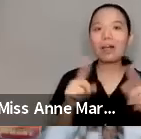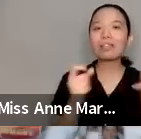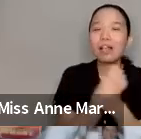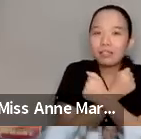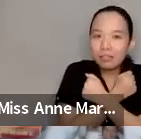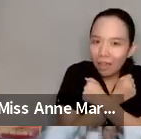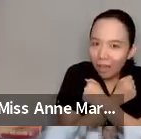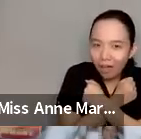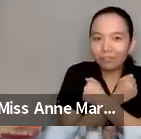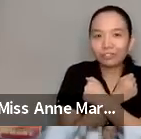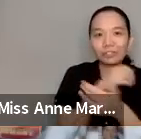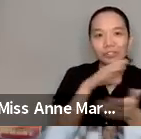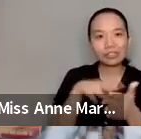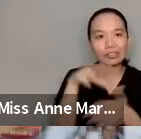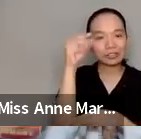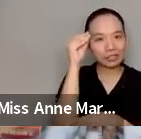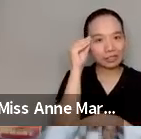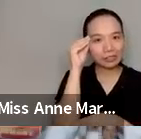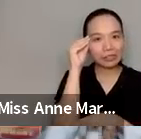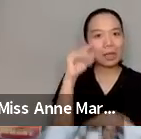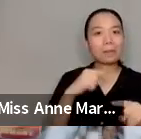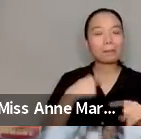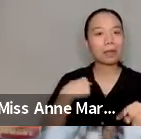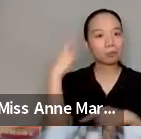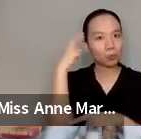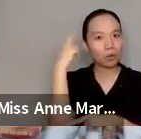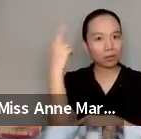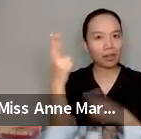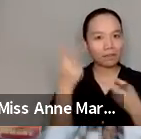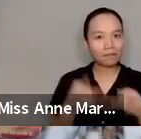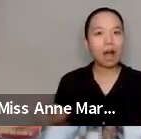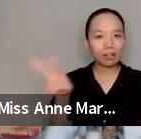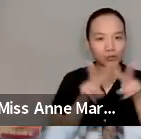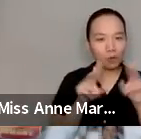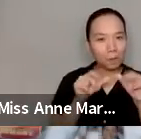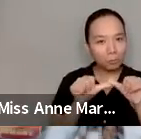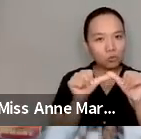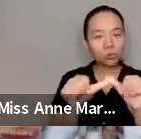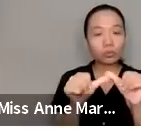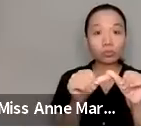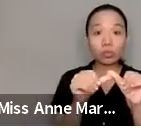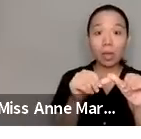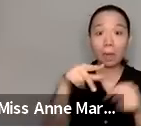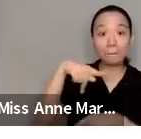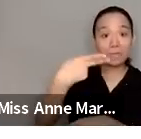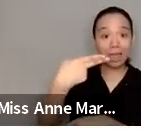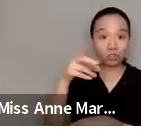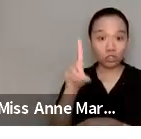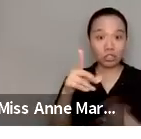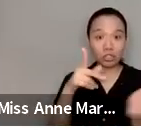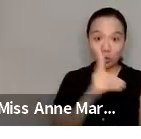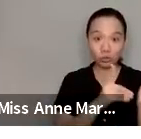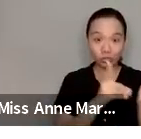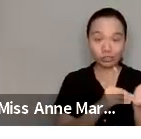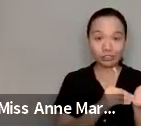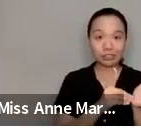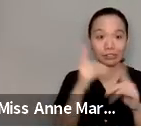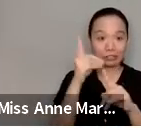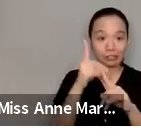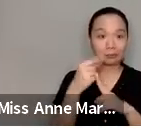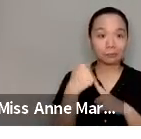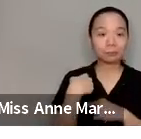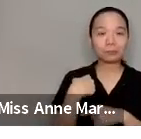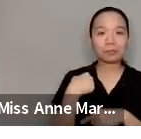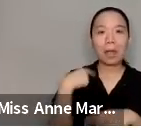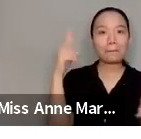learning. I was then realized the value of pursuing a doctorate degree. I took courage and